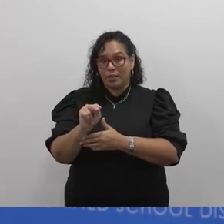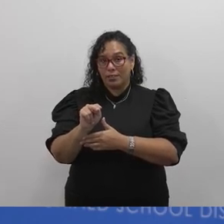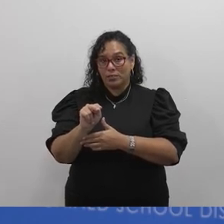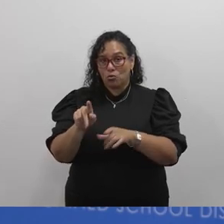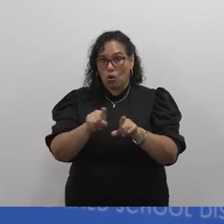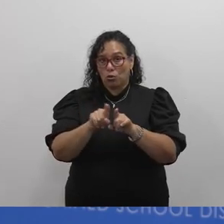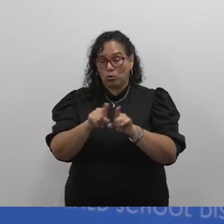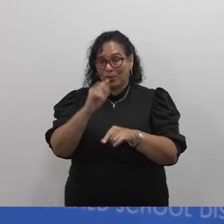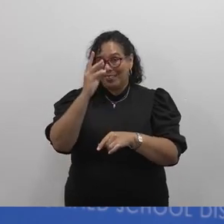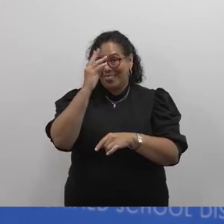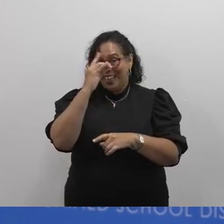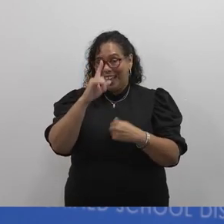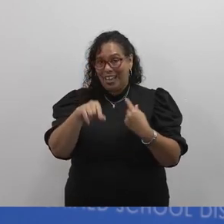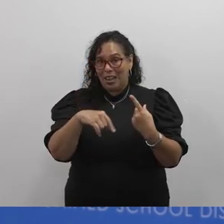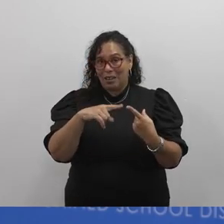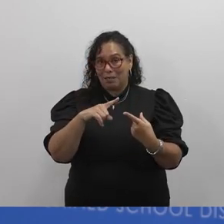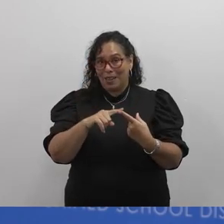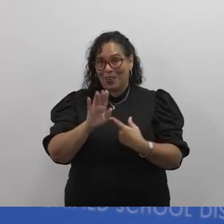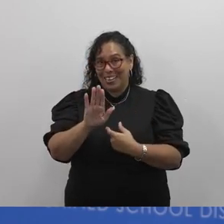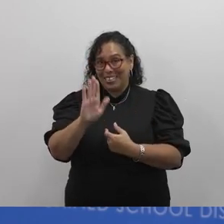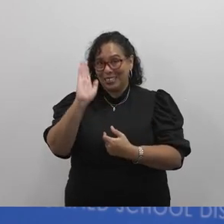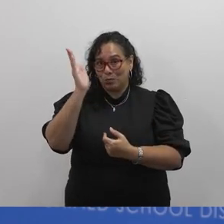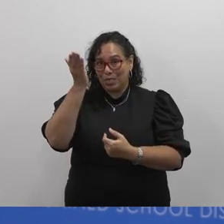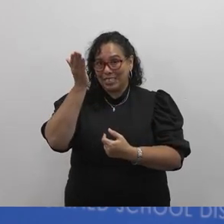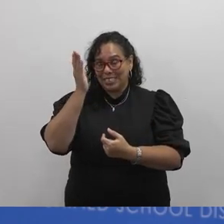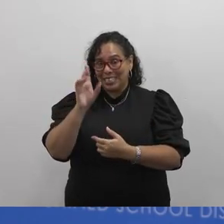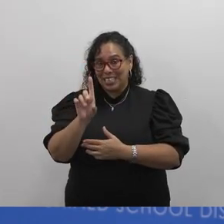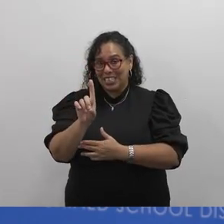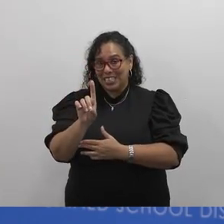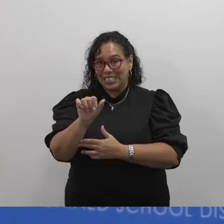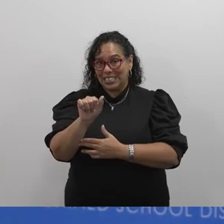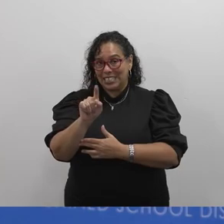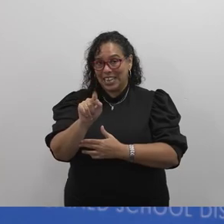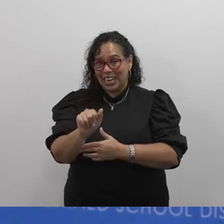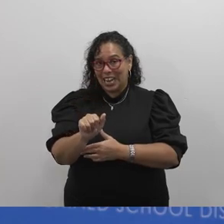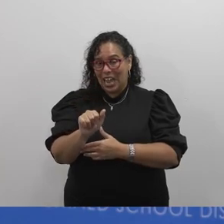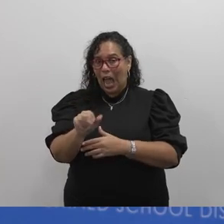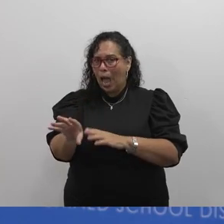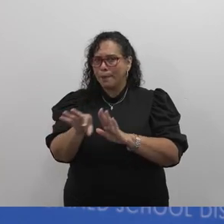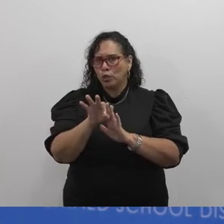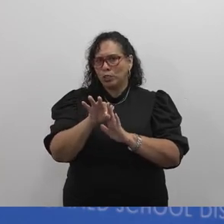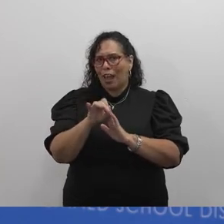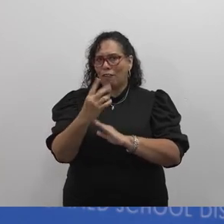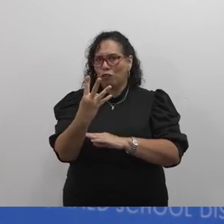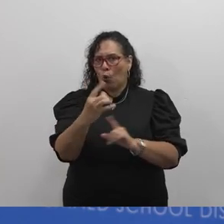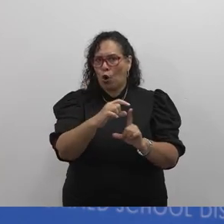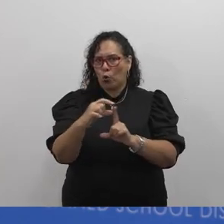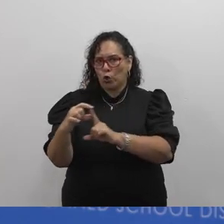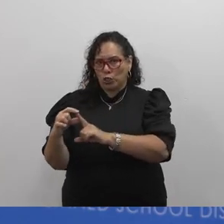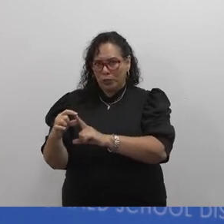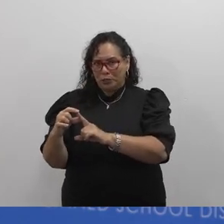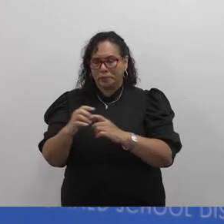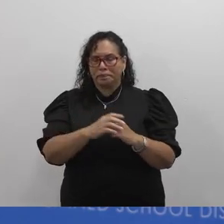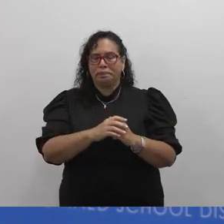also think about in his presentation of data. I mean, I pulled out just four words here in terms